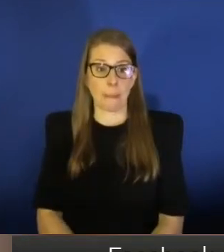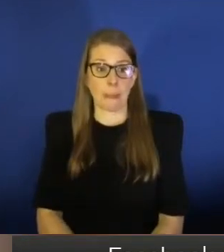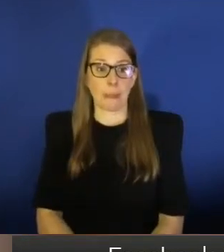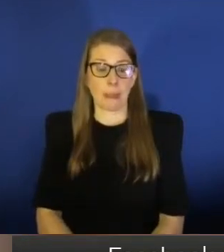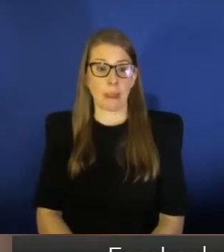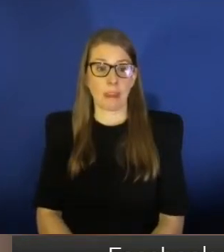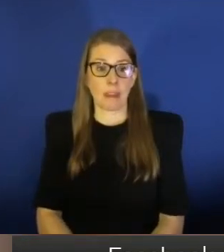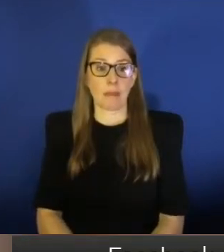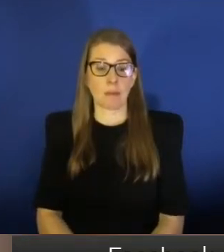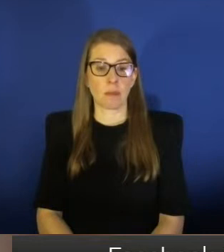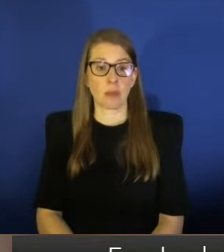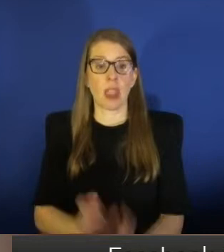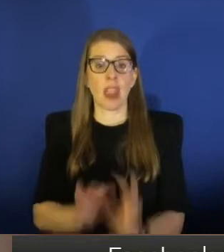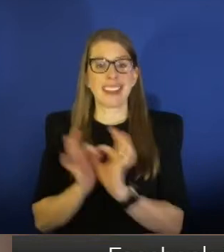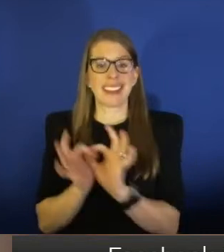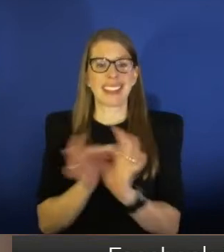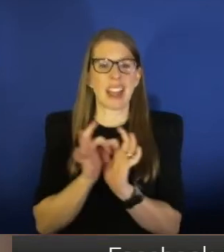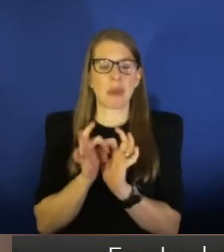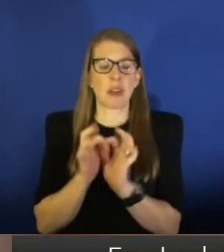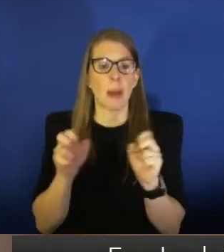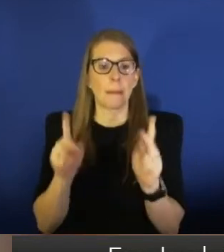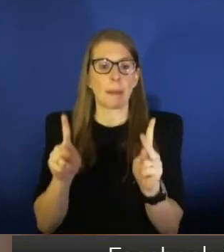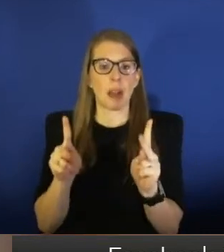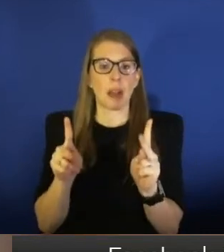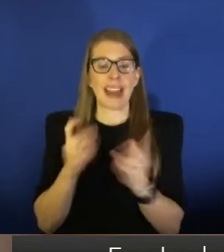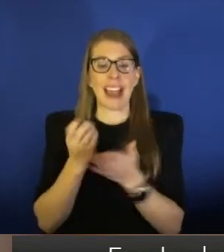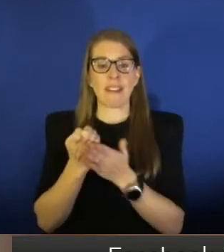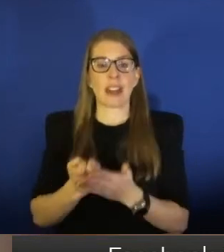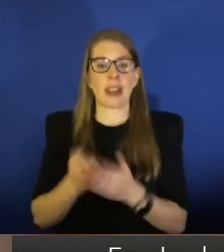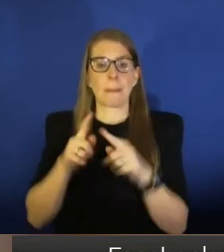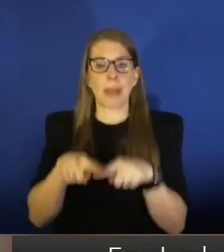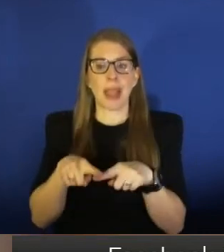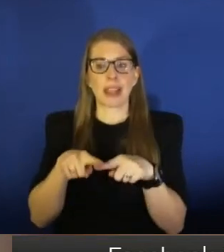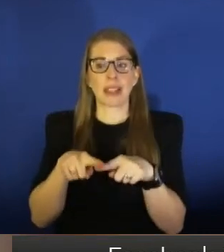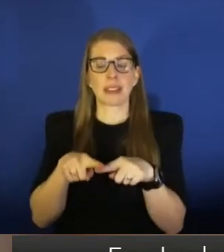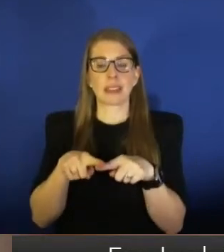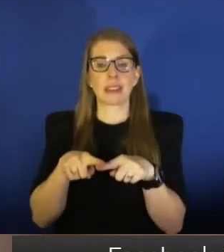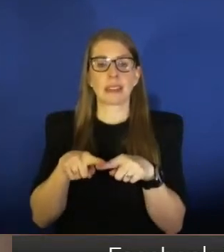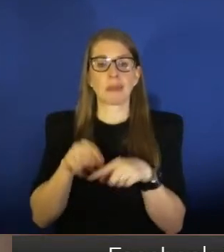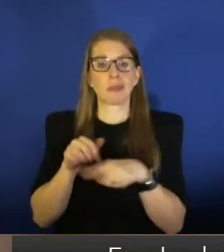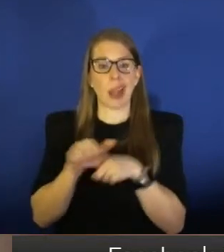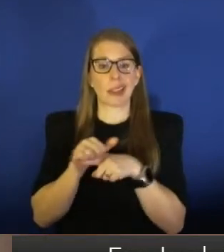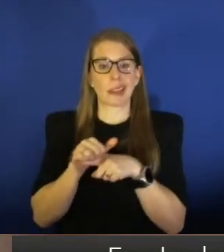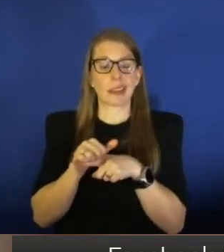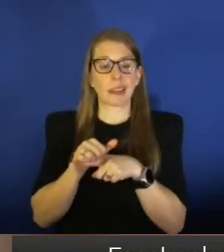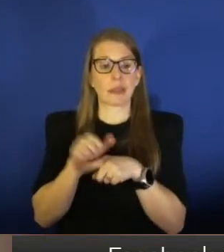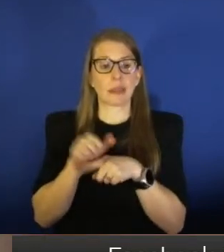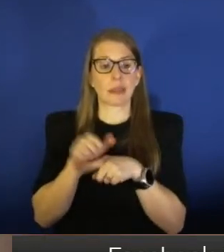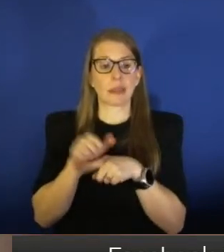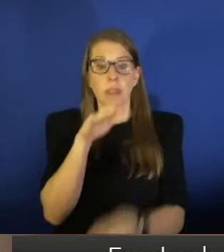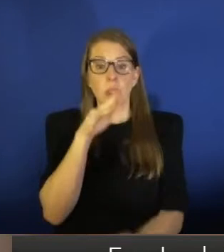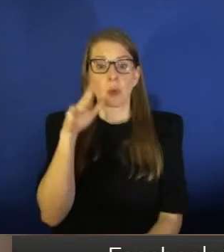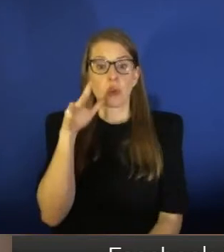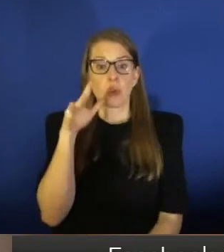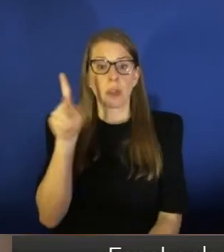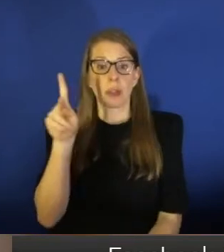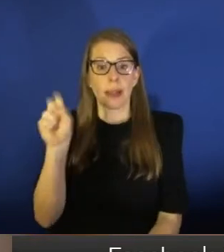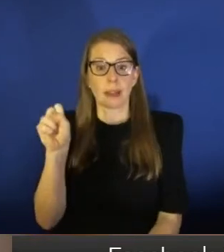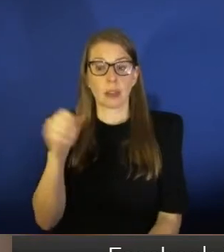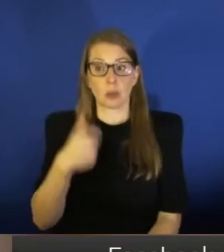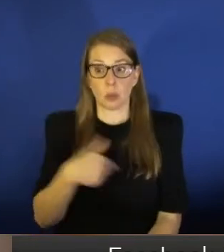collaborative opportunities and building evidence-based practice across rural Kansas. So they'll still go to